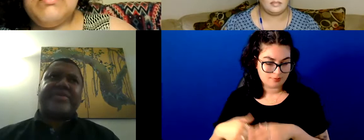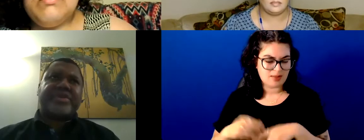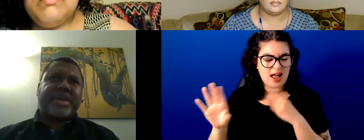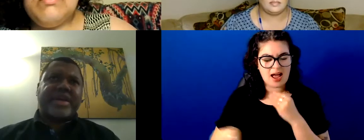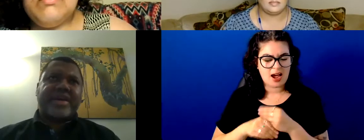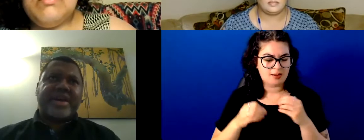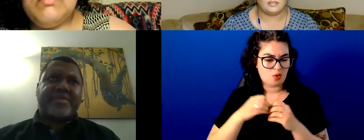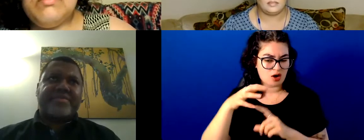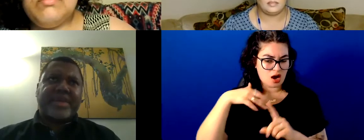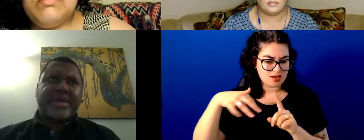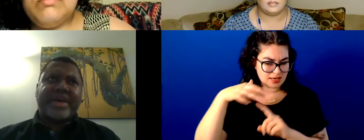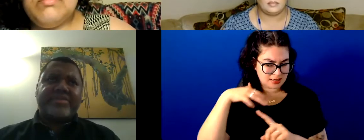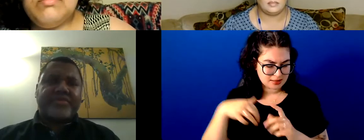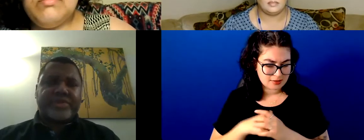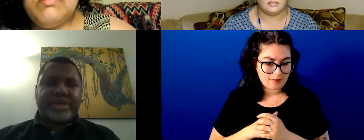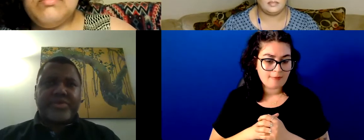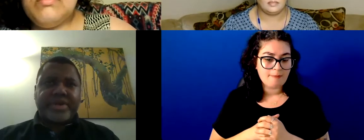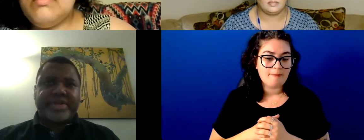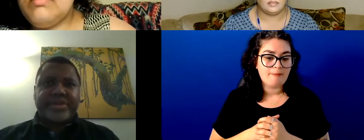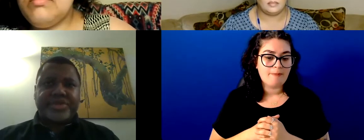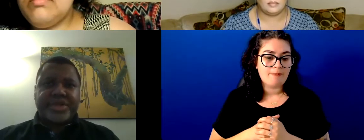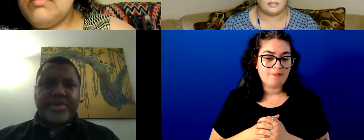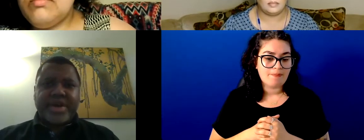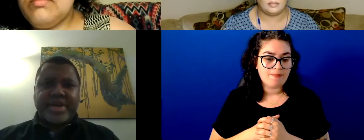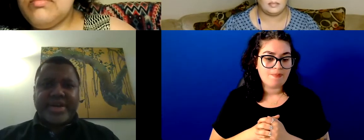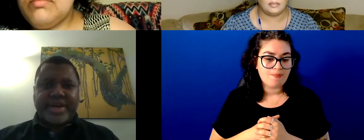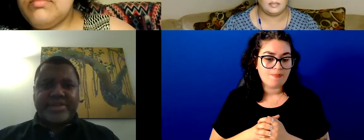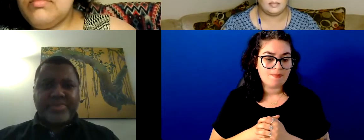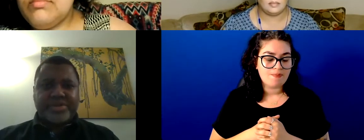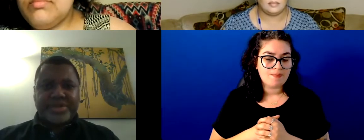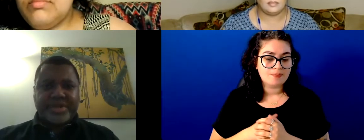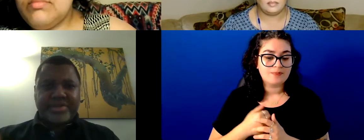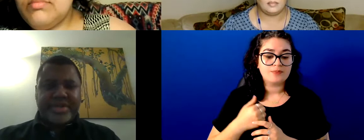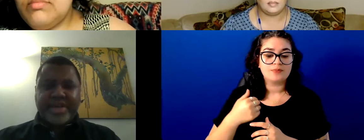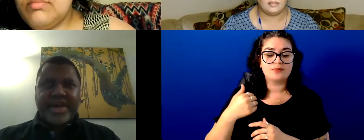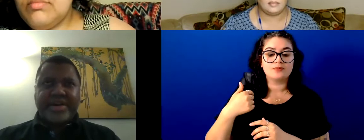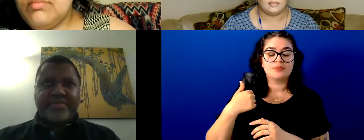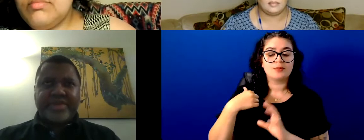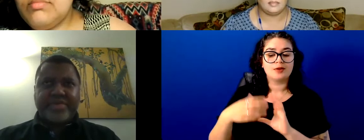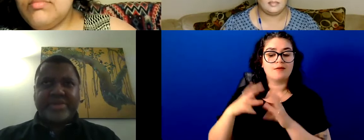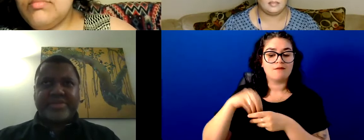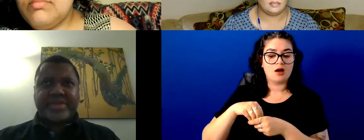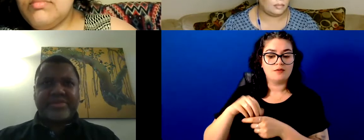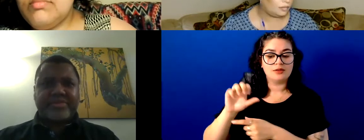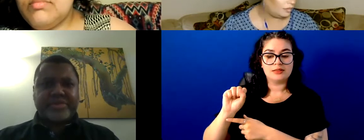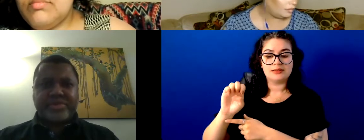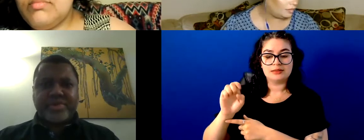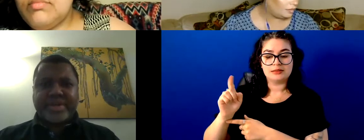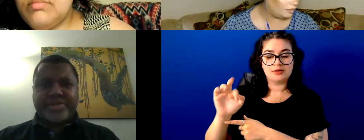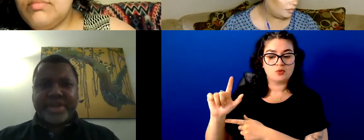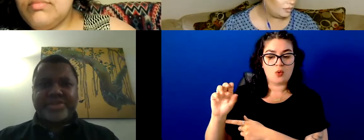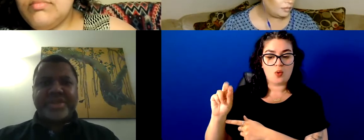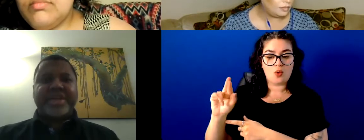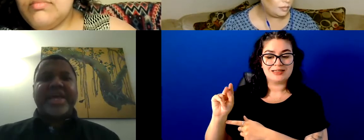I was on a Council for Sexual Orientation, Gender Identity, and Expression in the US's Council for Social